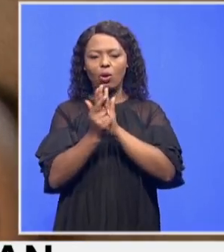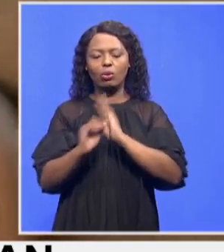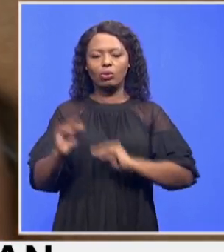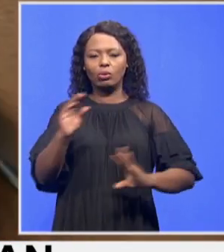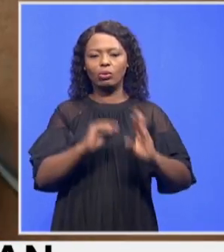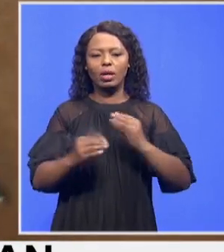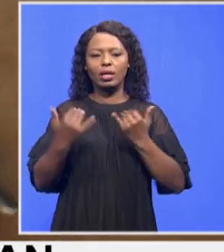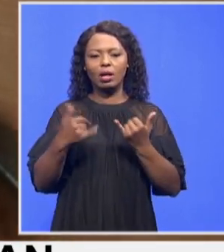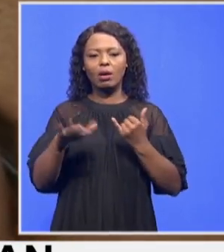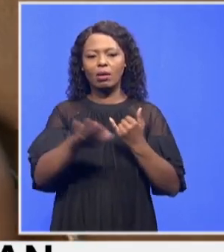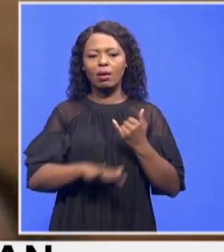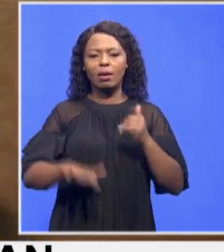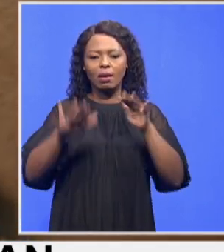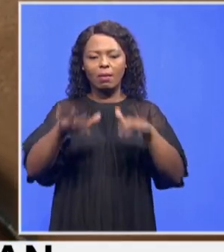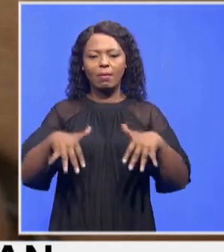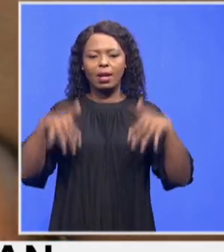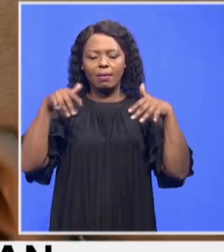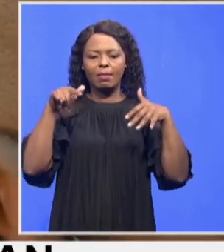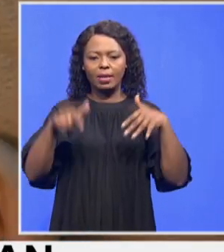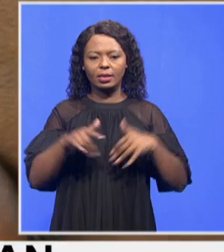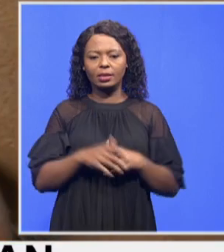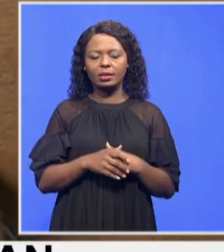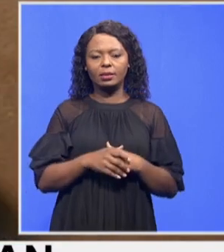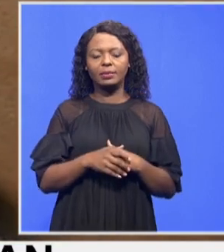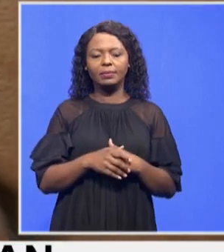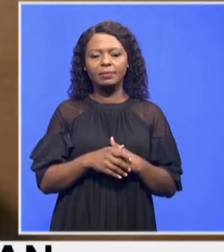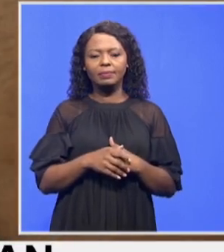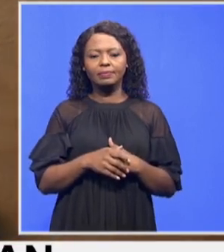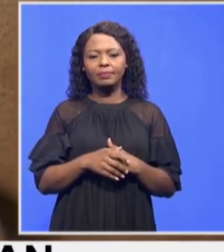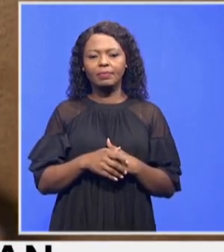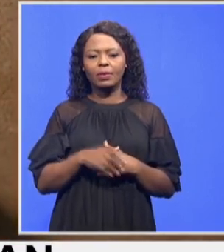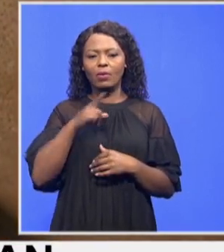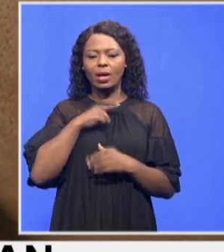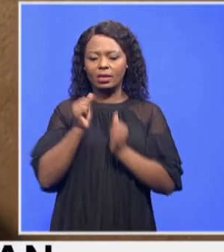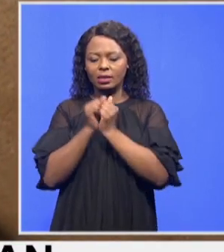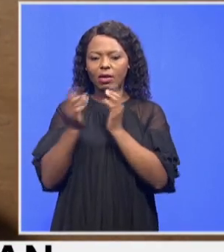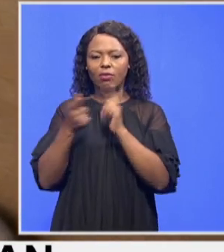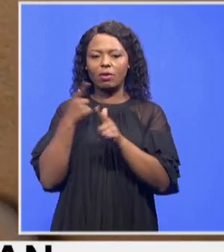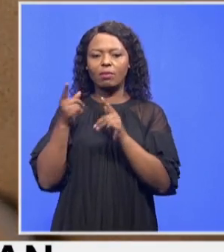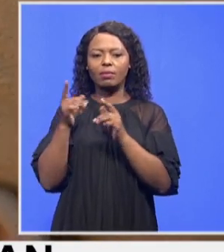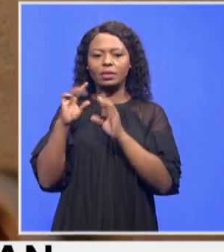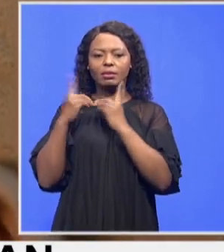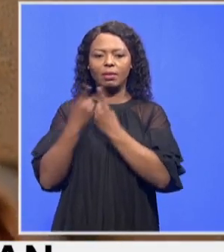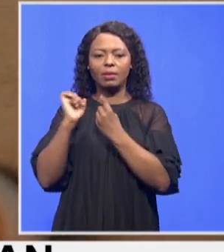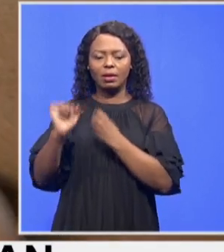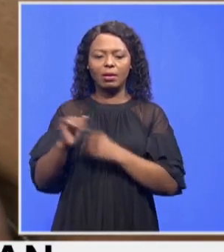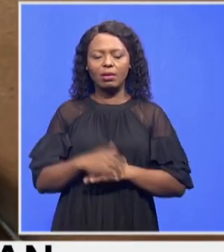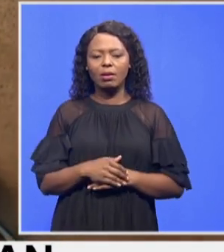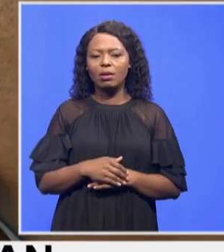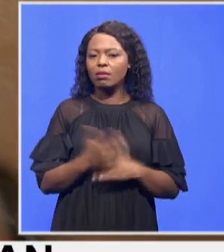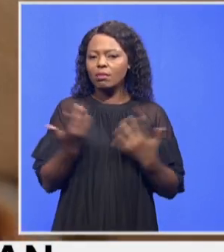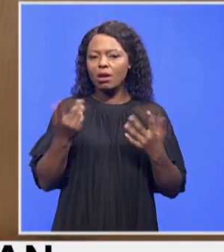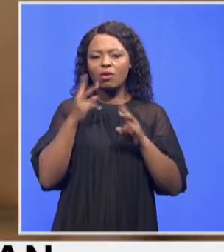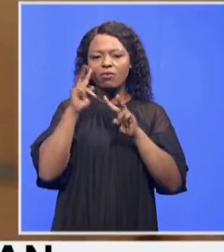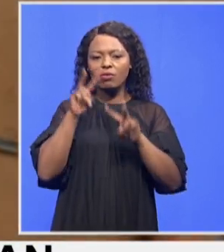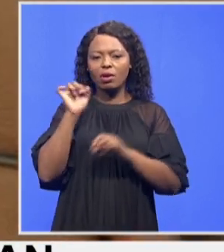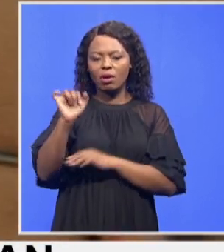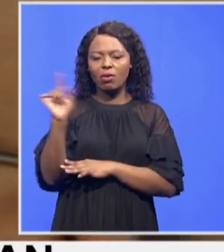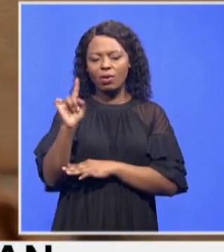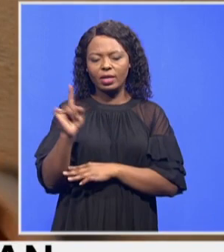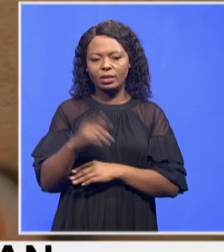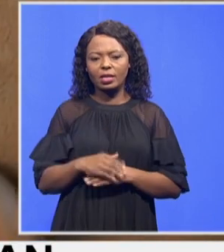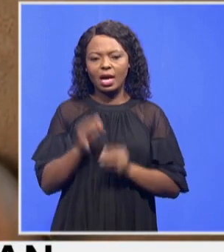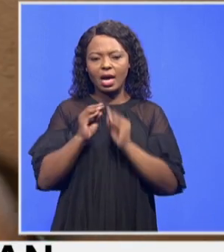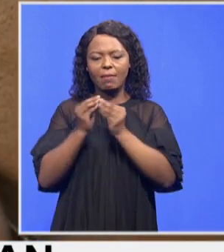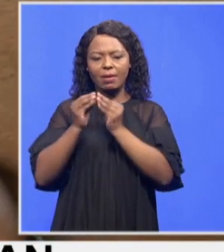Parliament. Since it was emanating from your department, how that is coming along, what are your views, particularly with that amendment